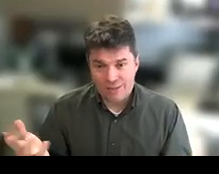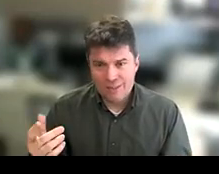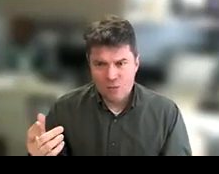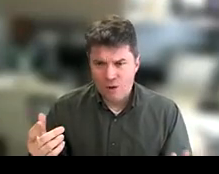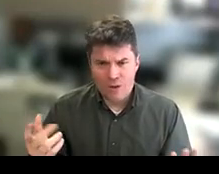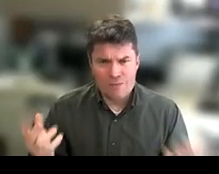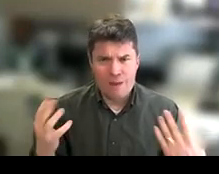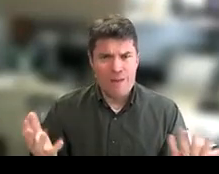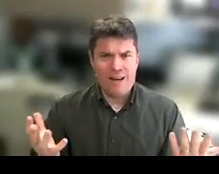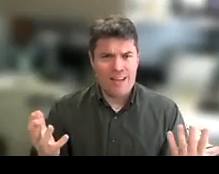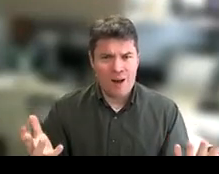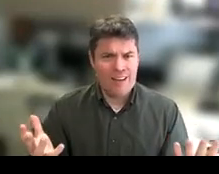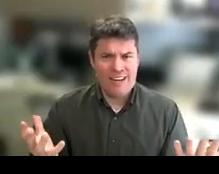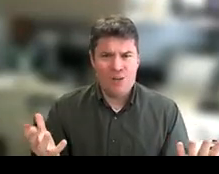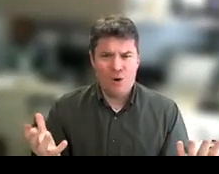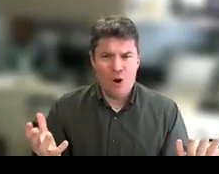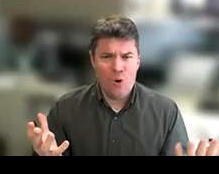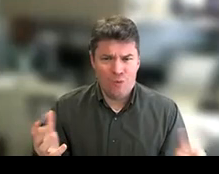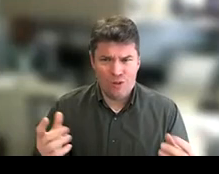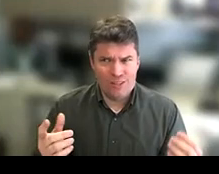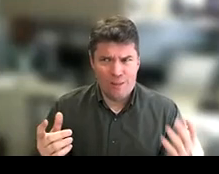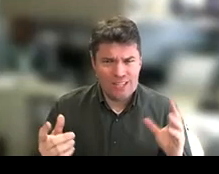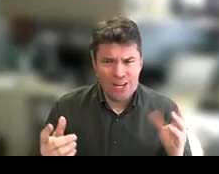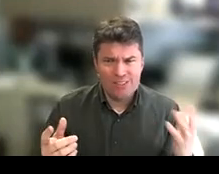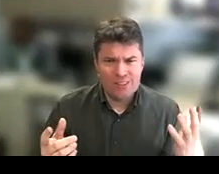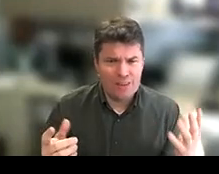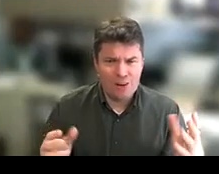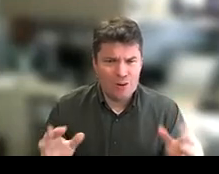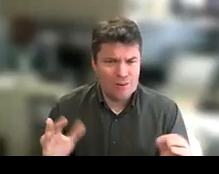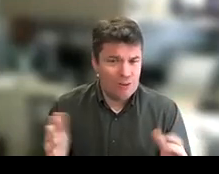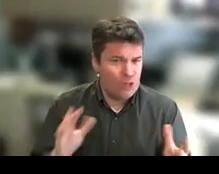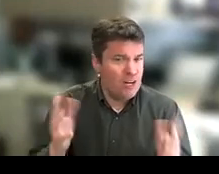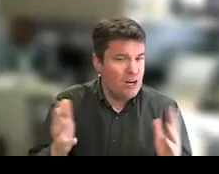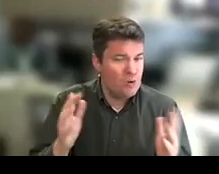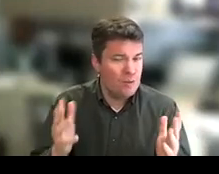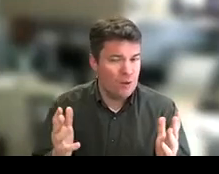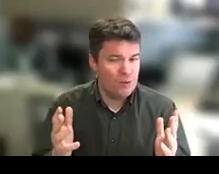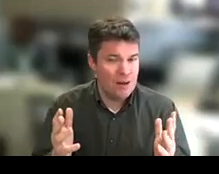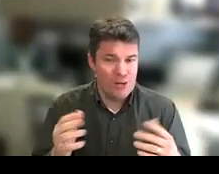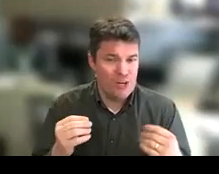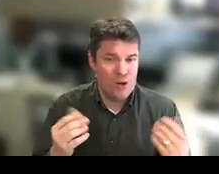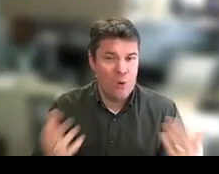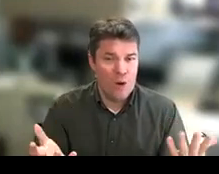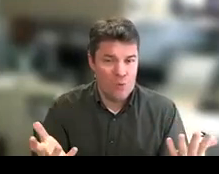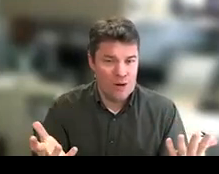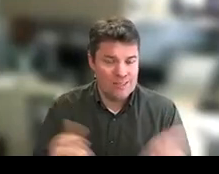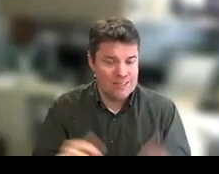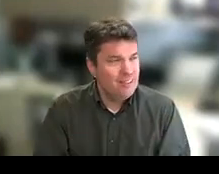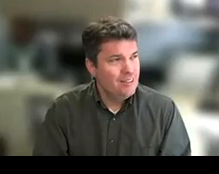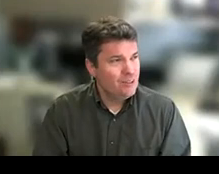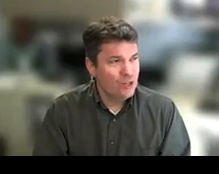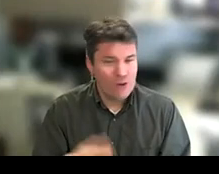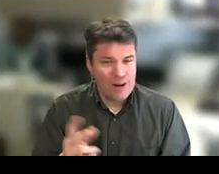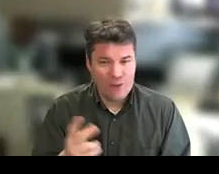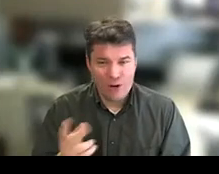any sounds, would always be amazed. How did the kids know you're home? They must hear something. So she knew something was up, but she didn't know what it